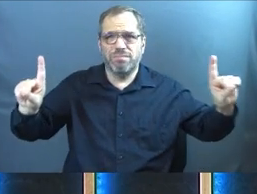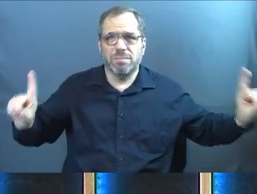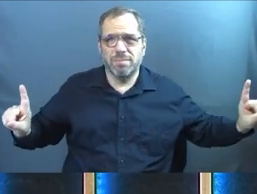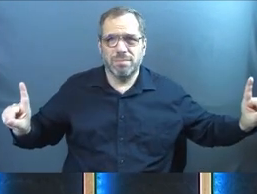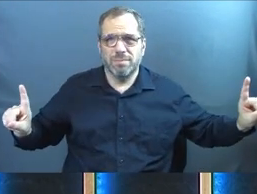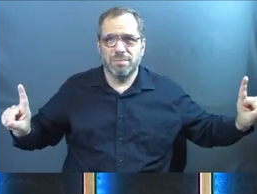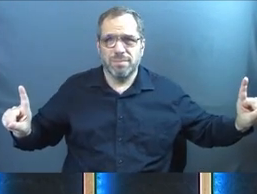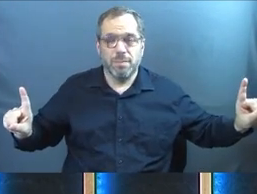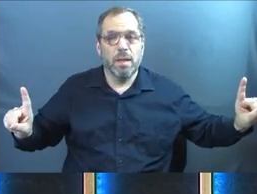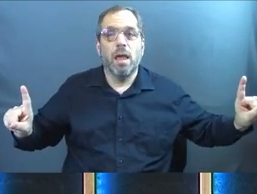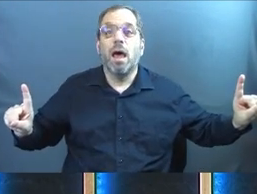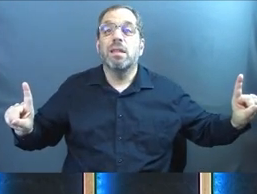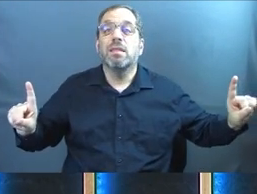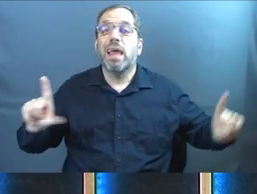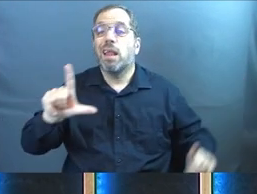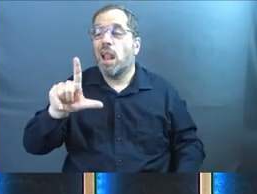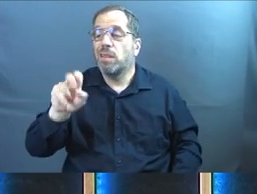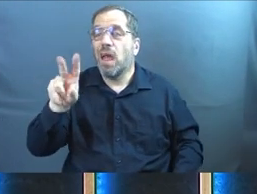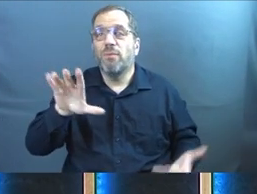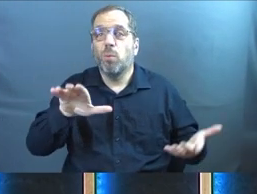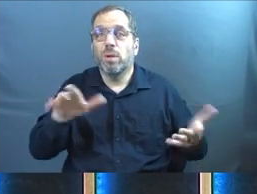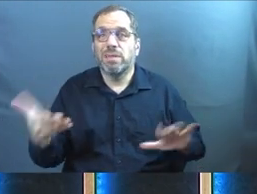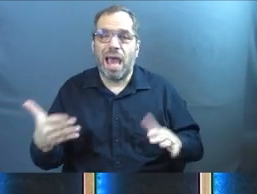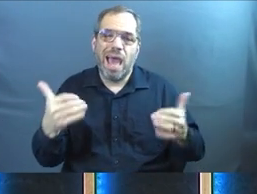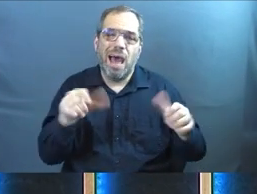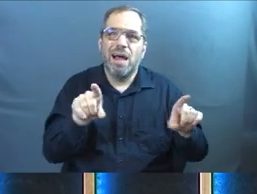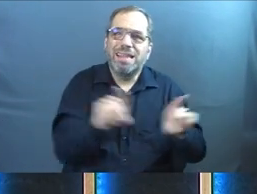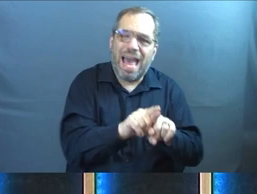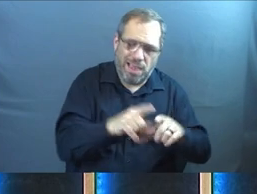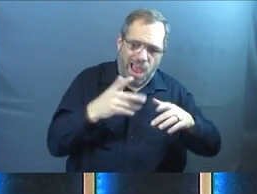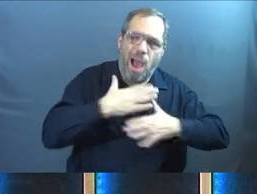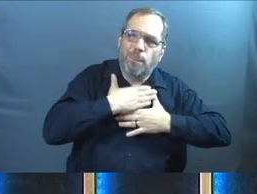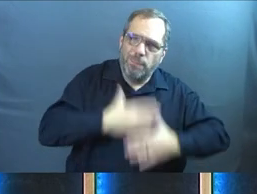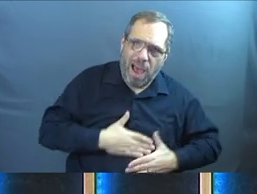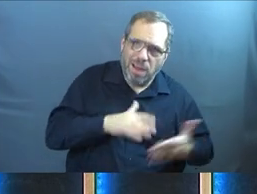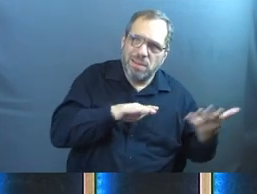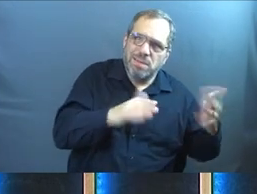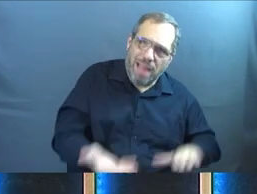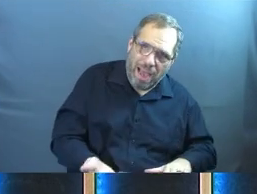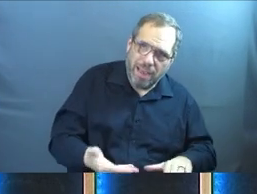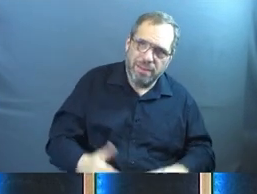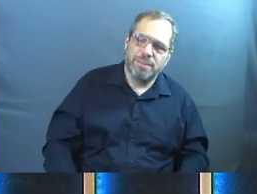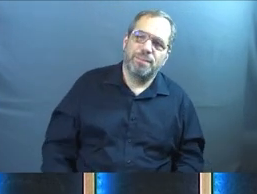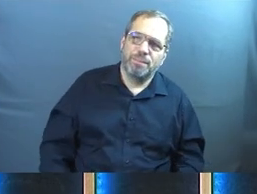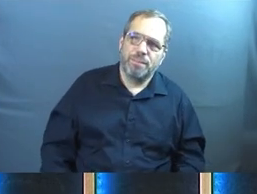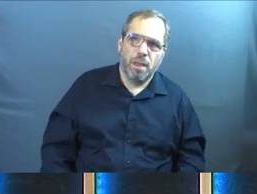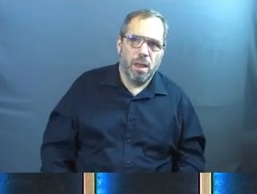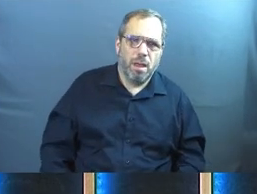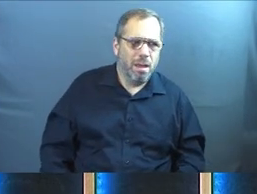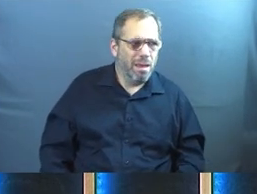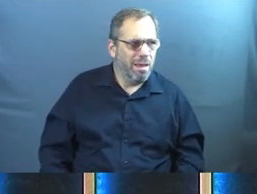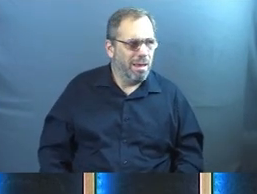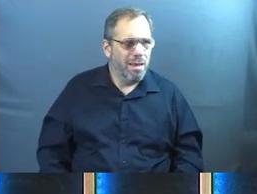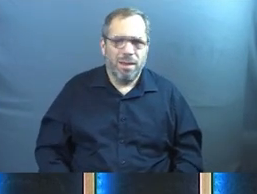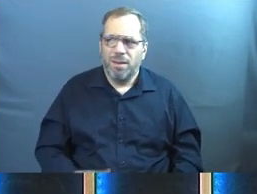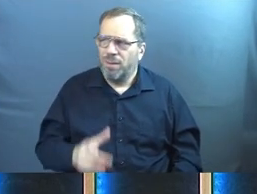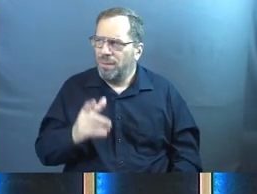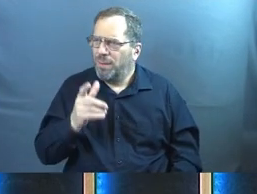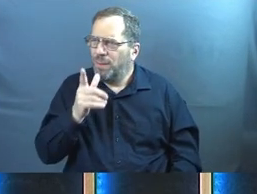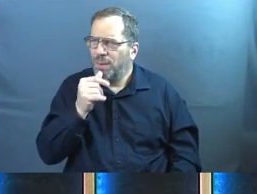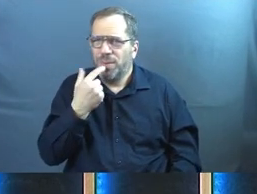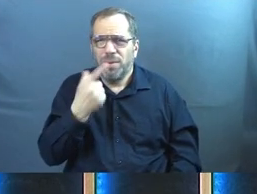apart. And ultimately, love will die just like our physical bodies die. No one ever told you love would